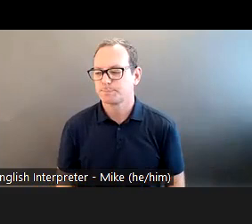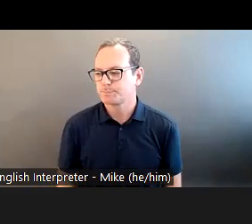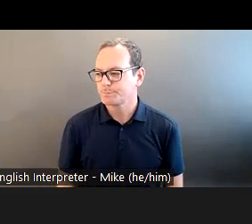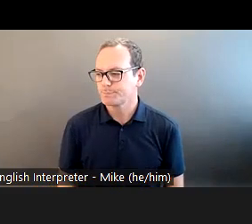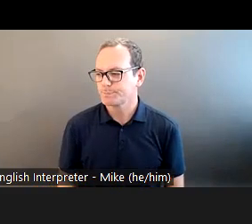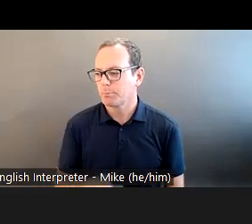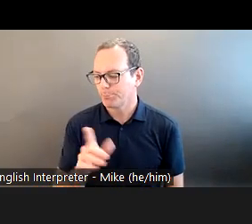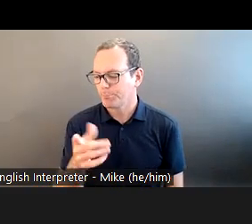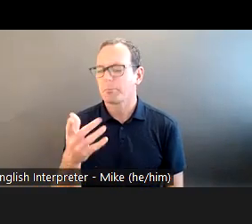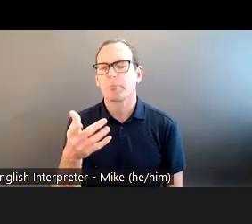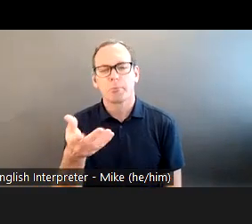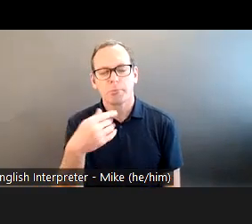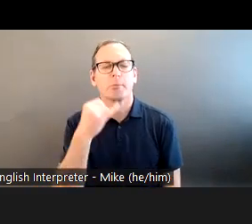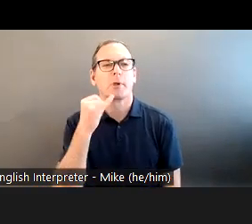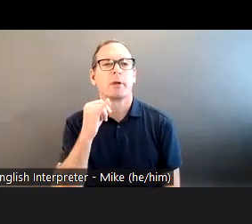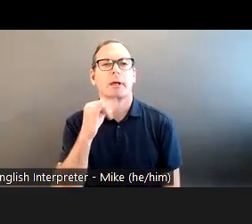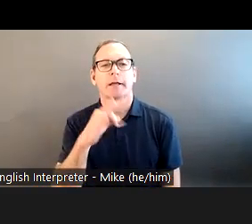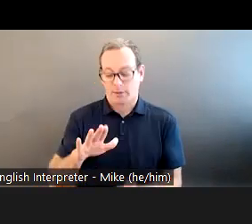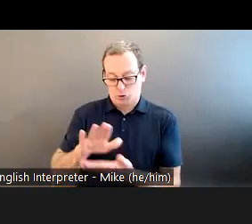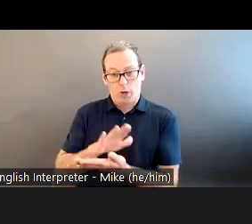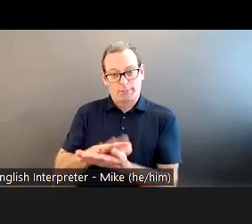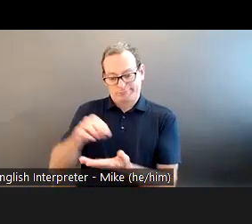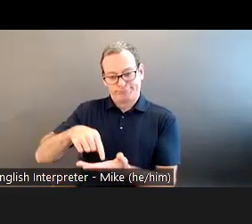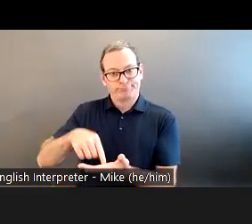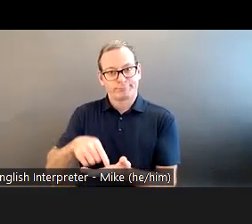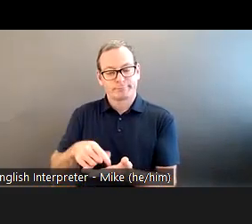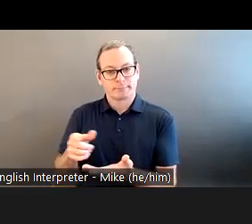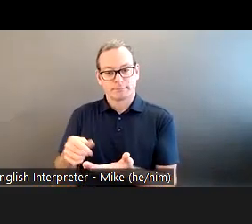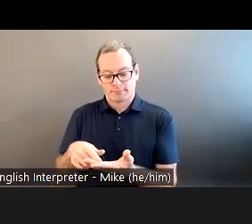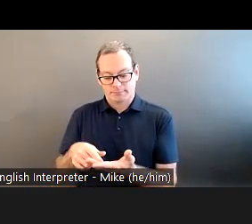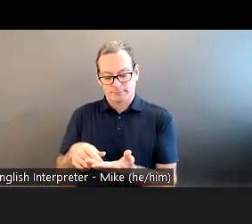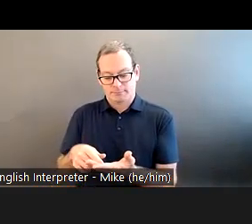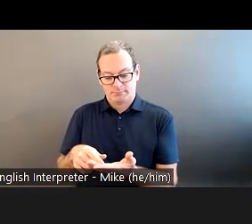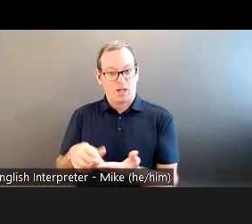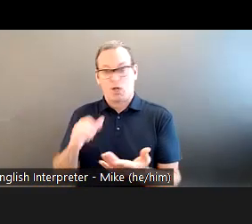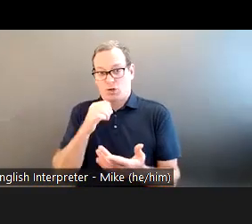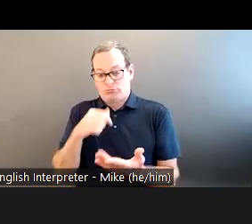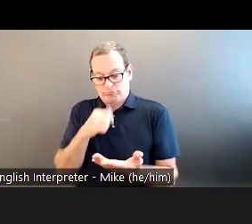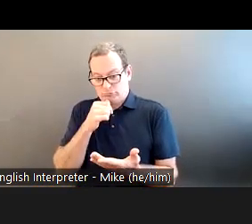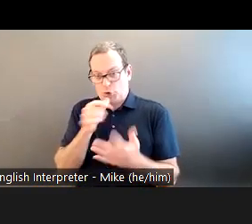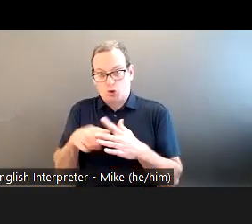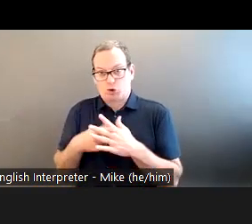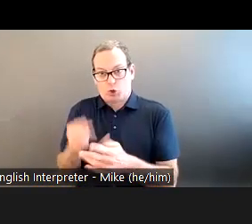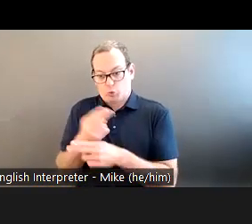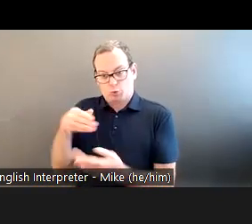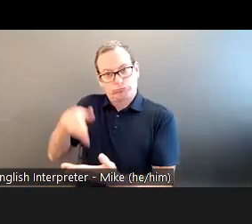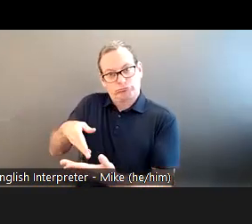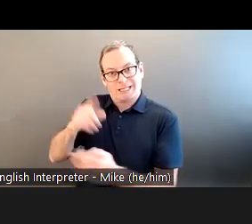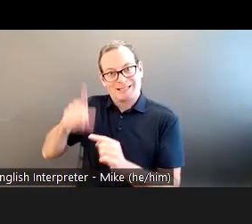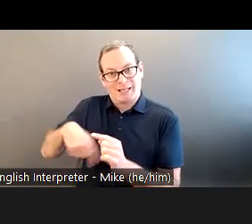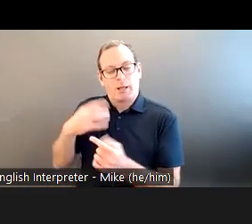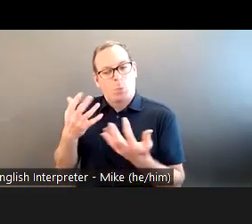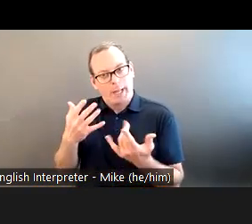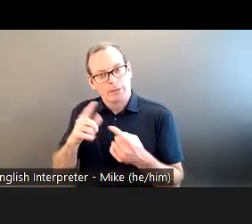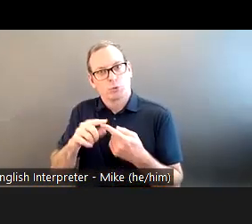the document. So if the document's not effective until you've been found incapable, the lawyer's instructions might be to hold on to the